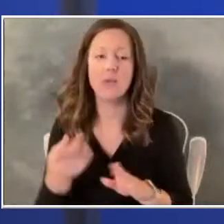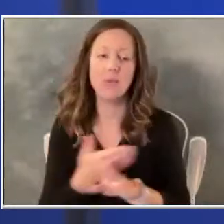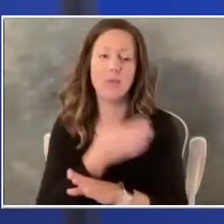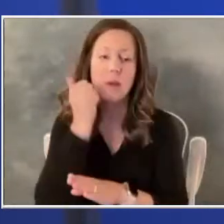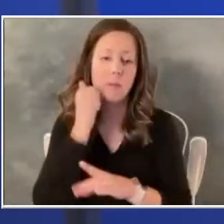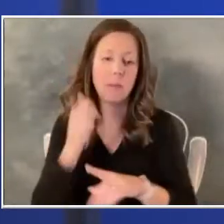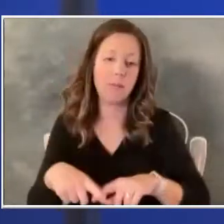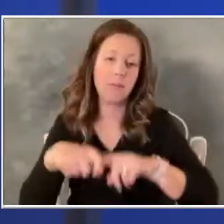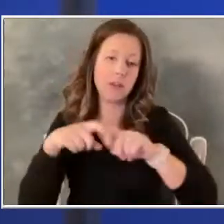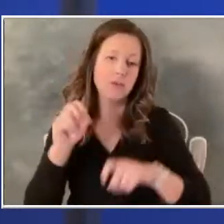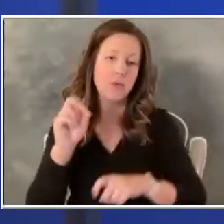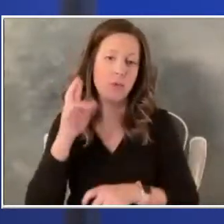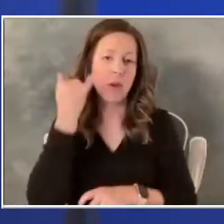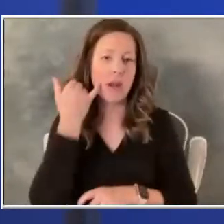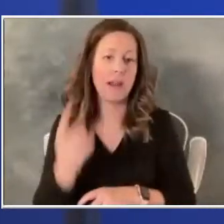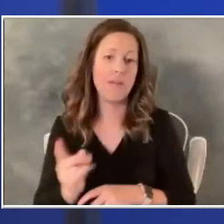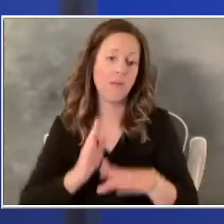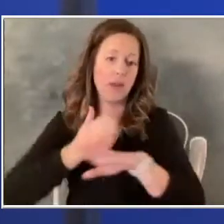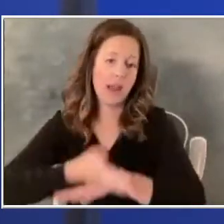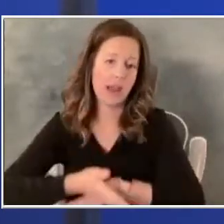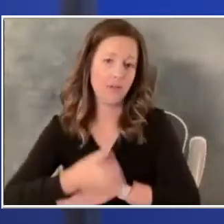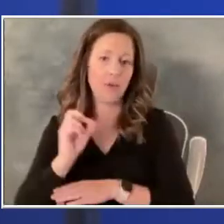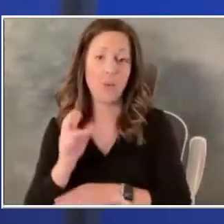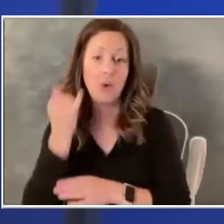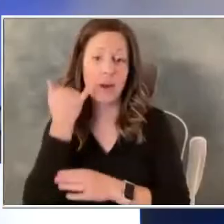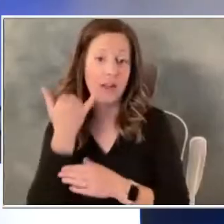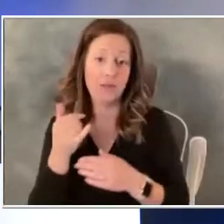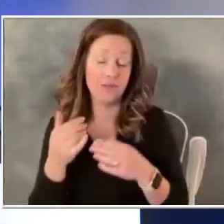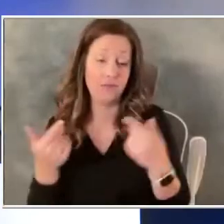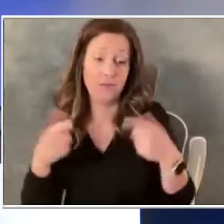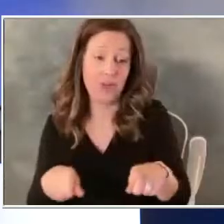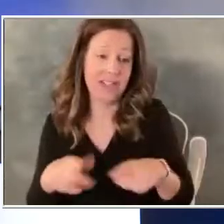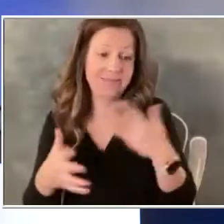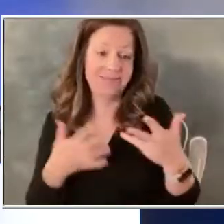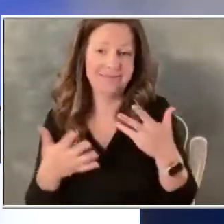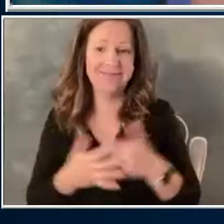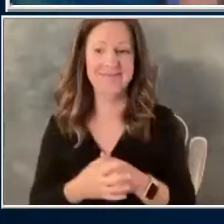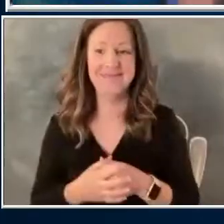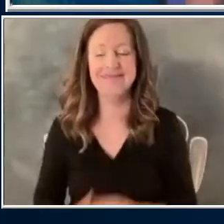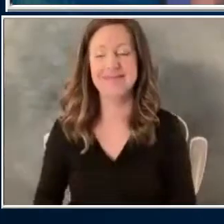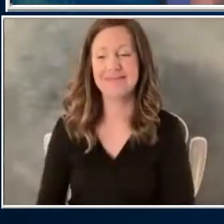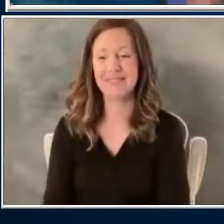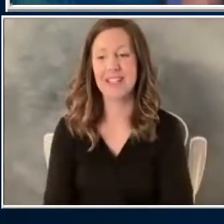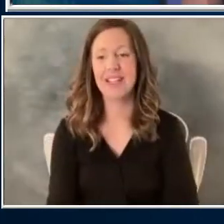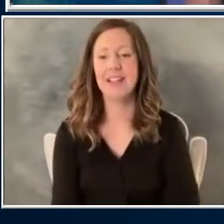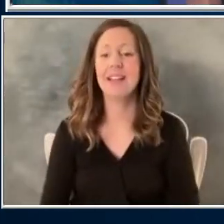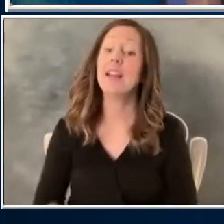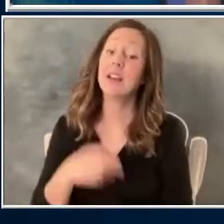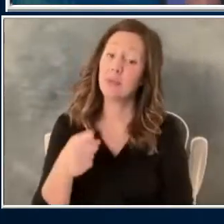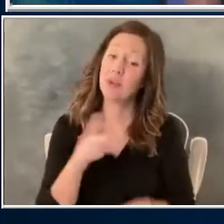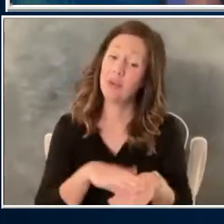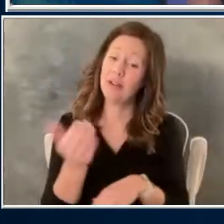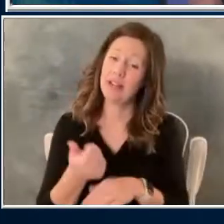you're perimenopausal or whether you're postmenopausal. You're one of those somewhere in there. So, Mikayla, were you taking any medication?